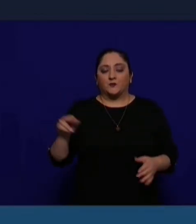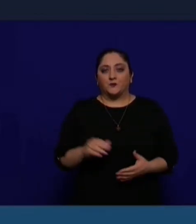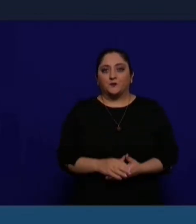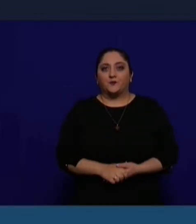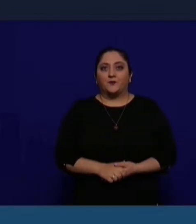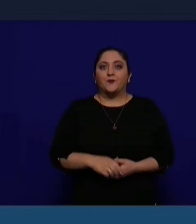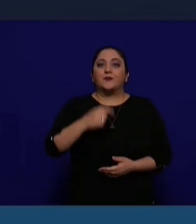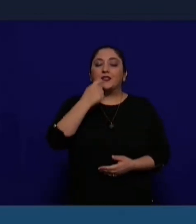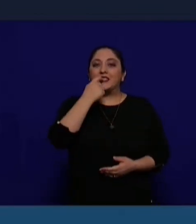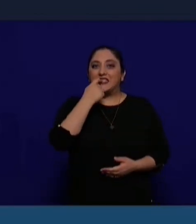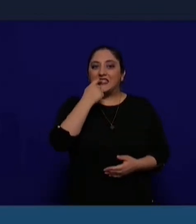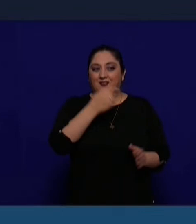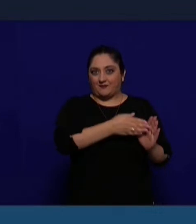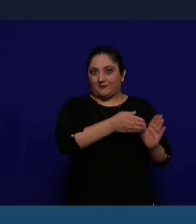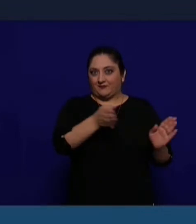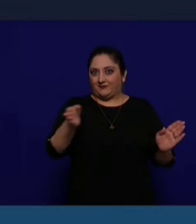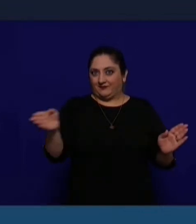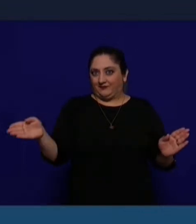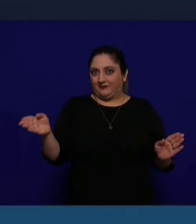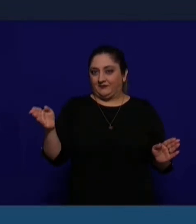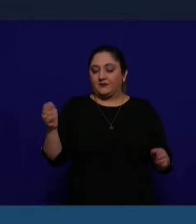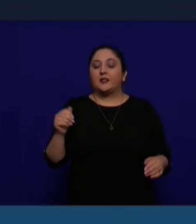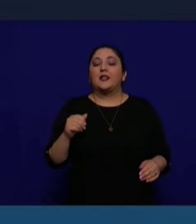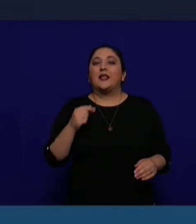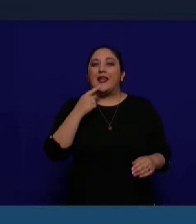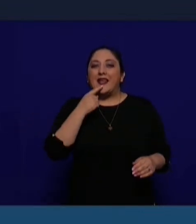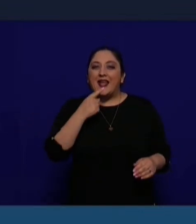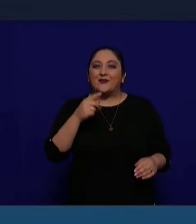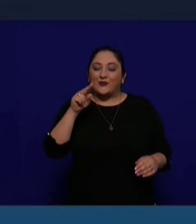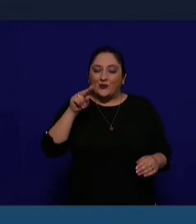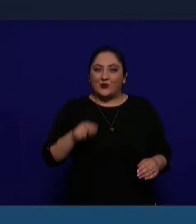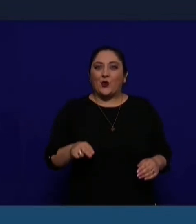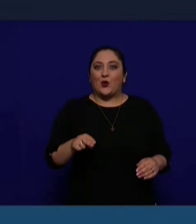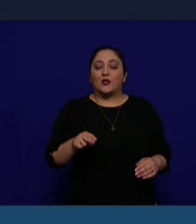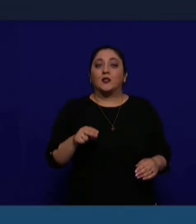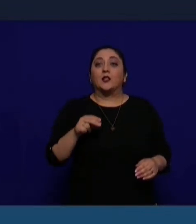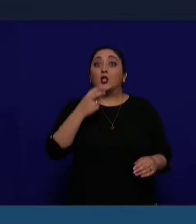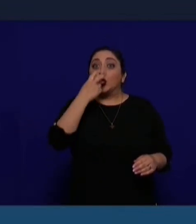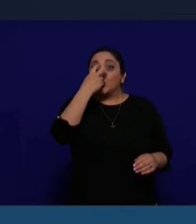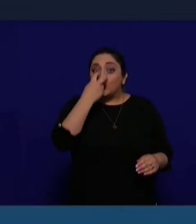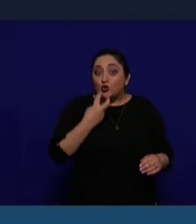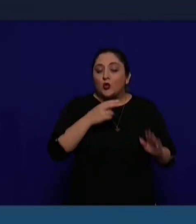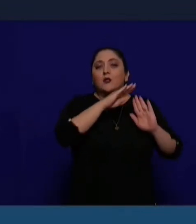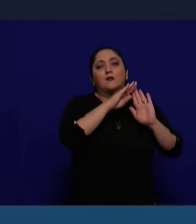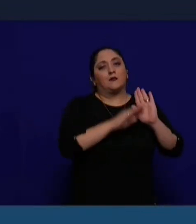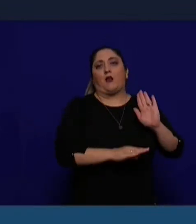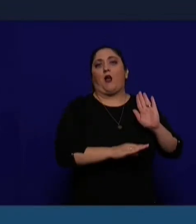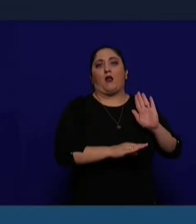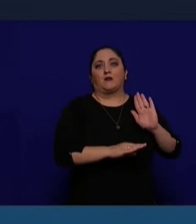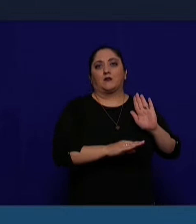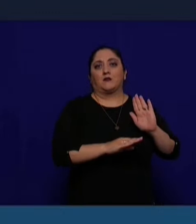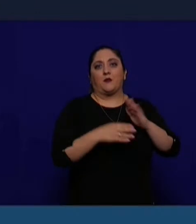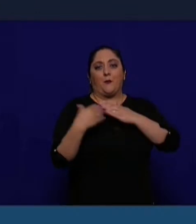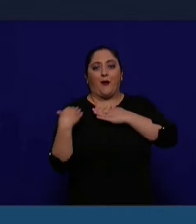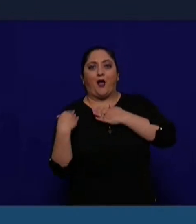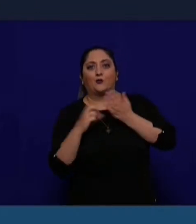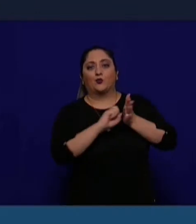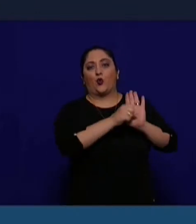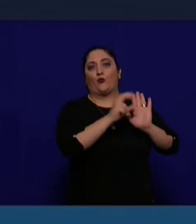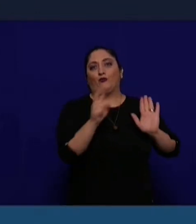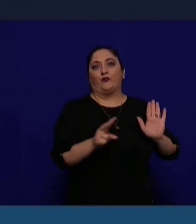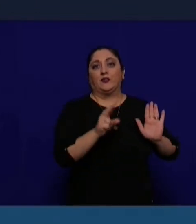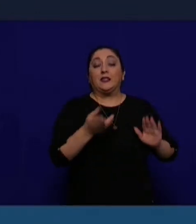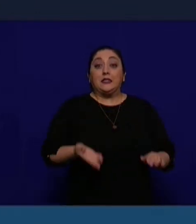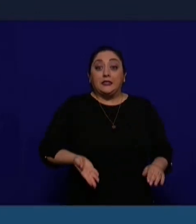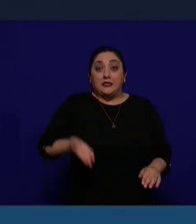L-etajiet għal-medna l-każijiet li qed ikollna f'etajiet avvanzati qed jonqos u l-maġġor parti tal-każijiet li għandna bħalissa